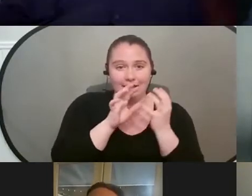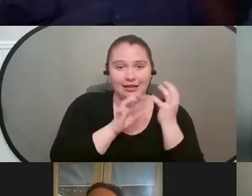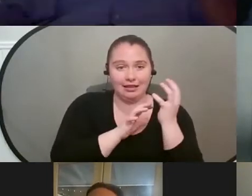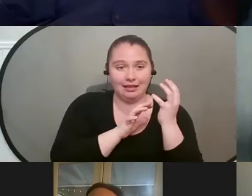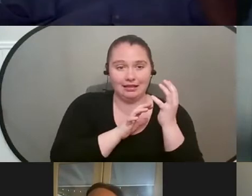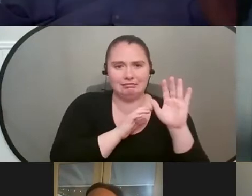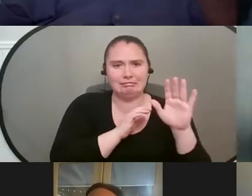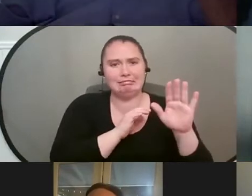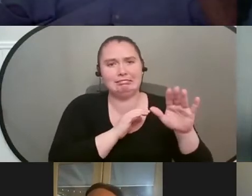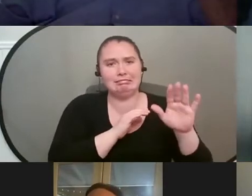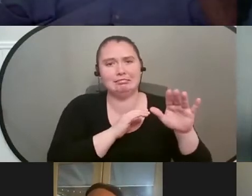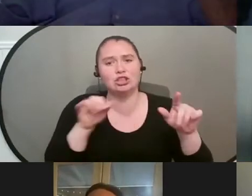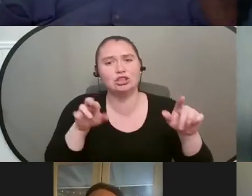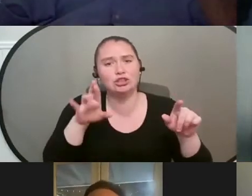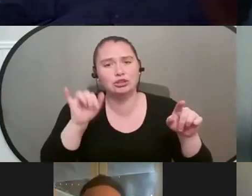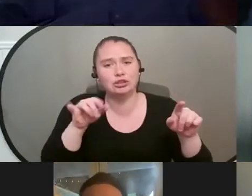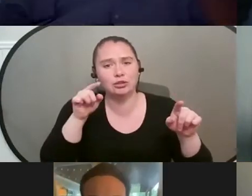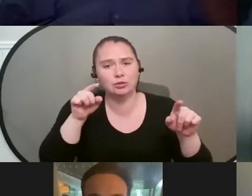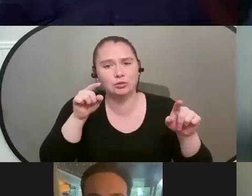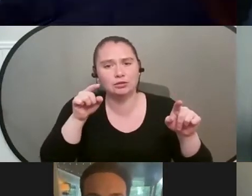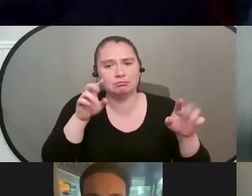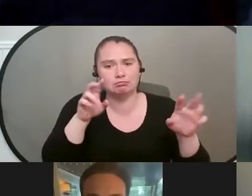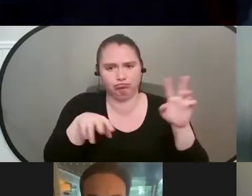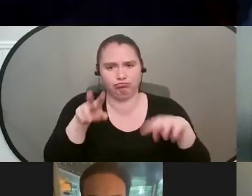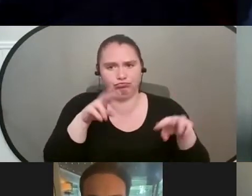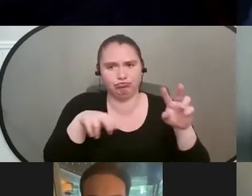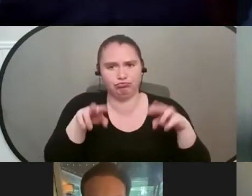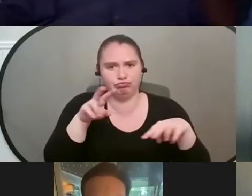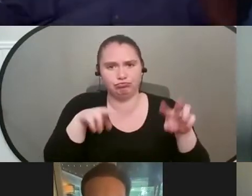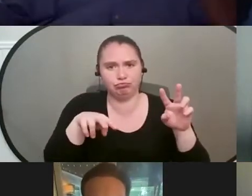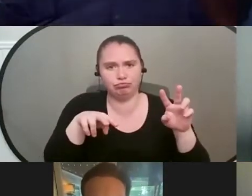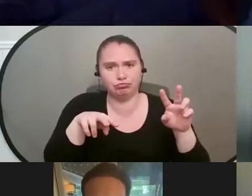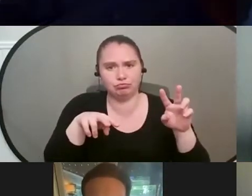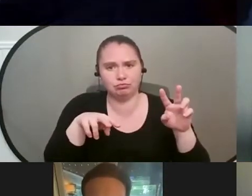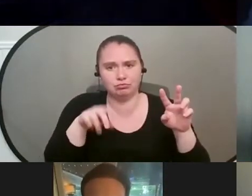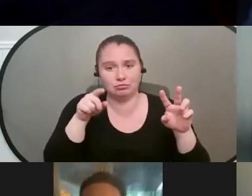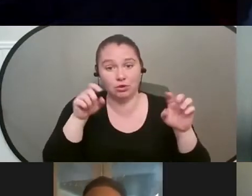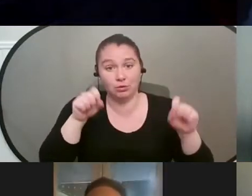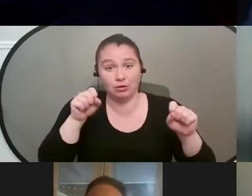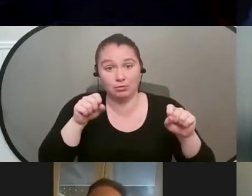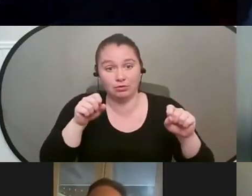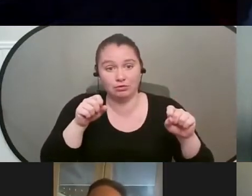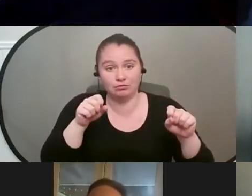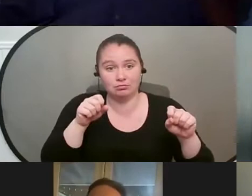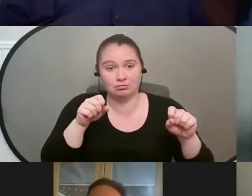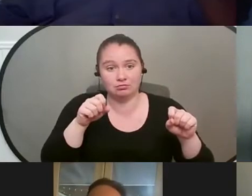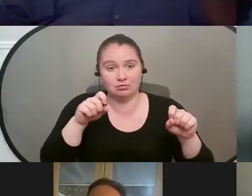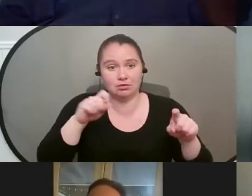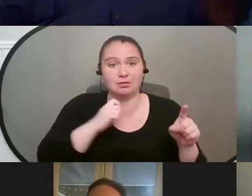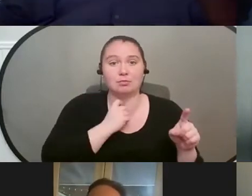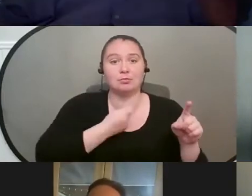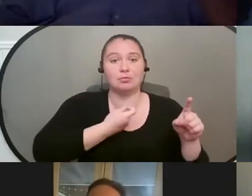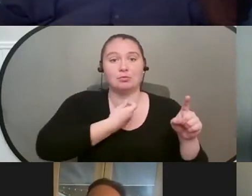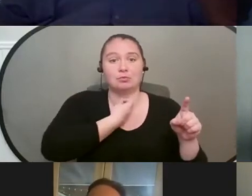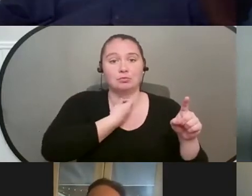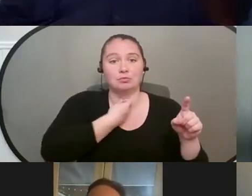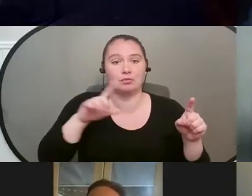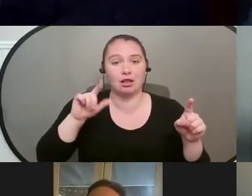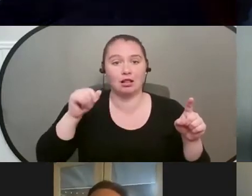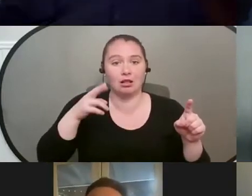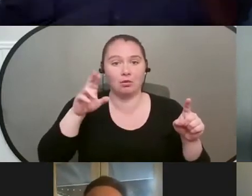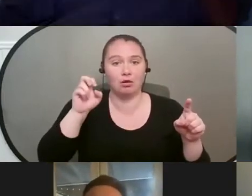Jerry, are you the moderator? And are you able to mute Laquan? I did. I can mute him.